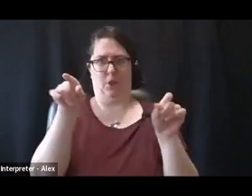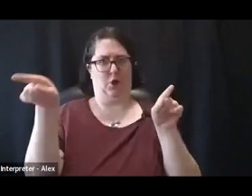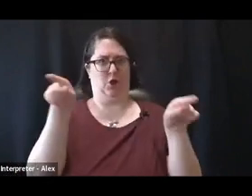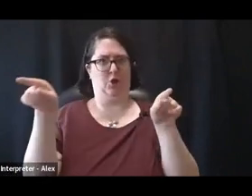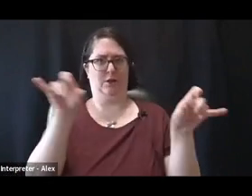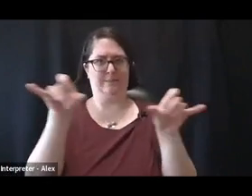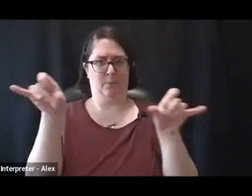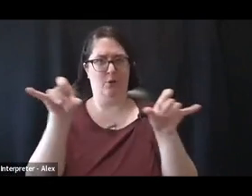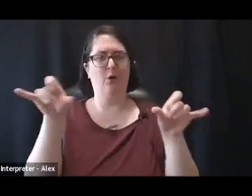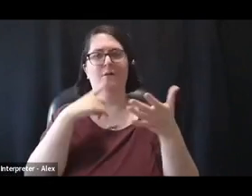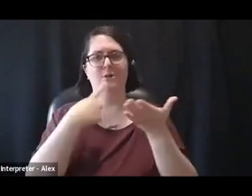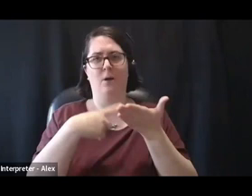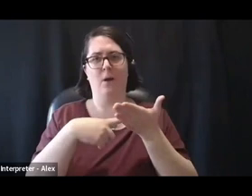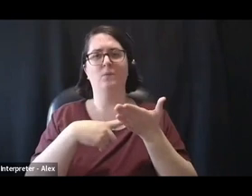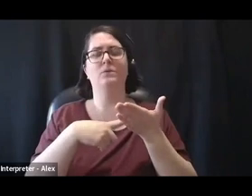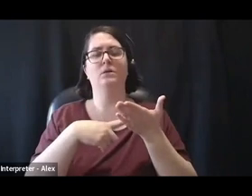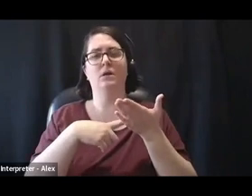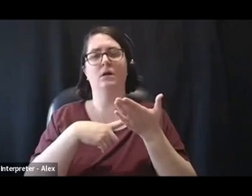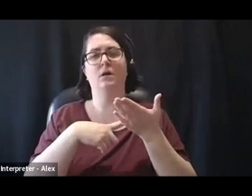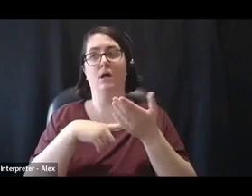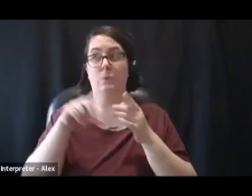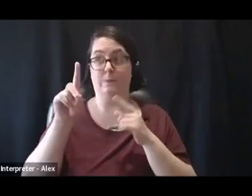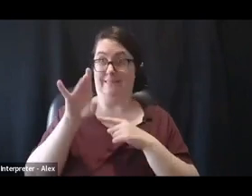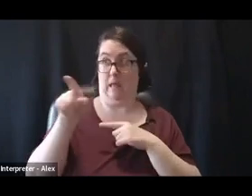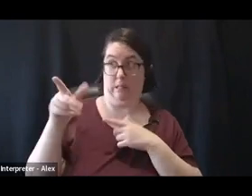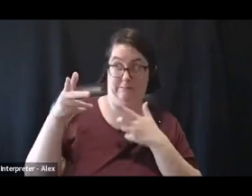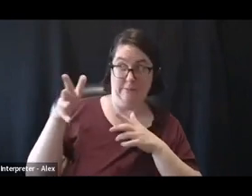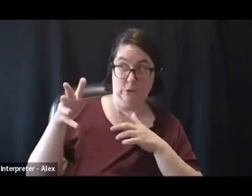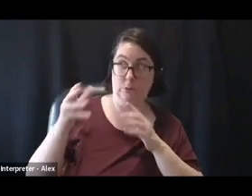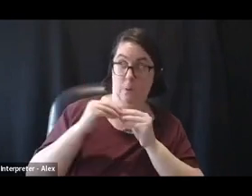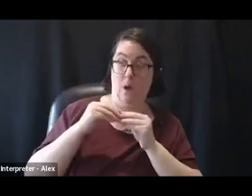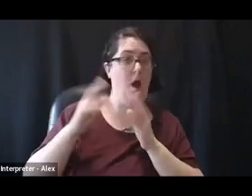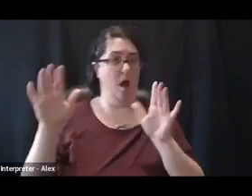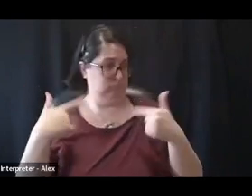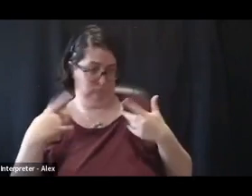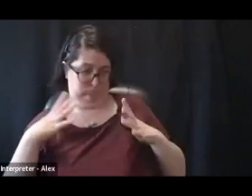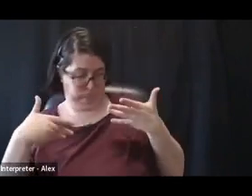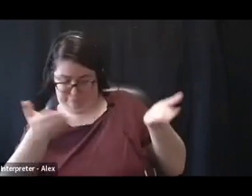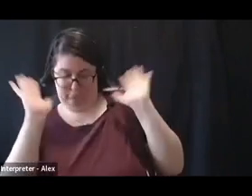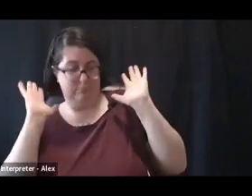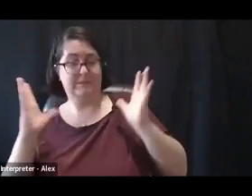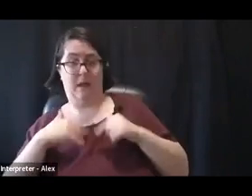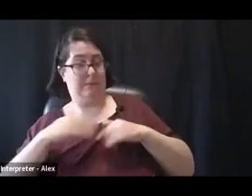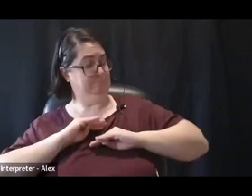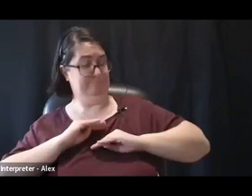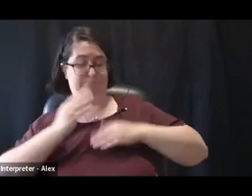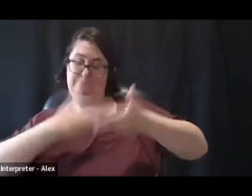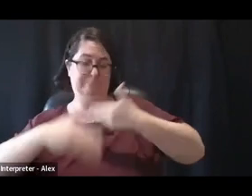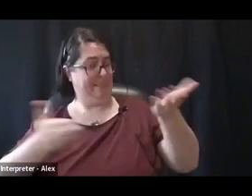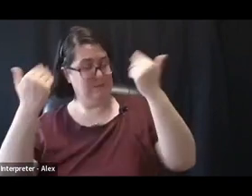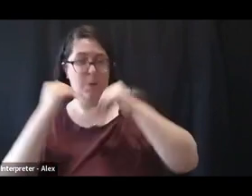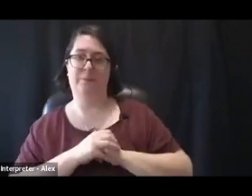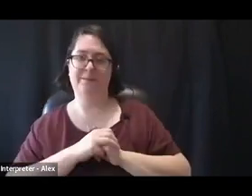wanted to talk also with Stephany. Were you done? Do you have something else? No, final thought? No, I'm good to roll the conversation. Let's